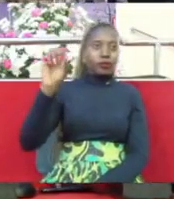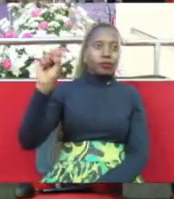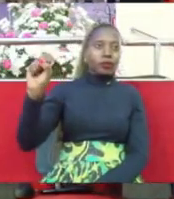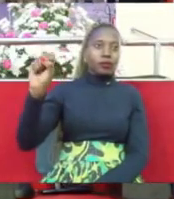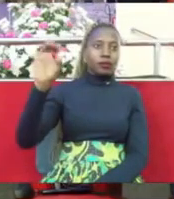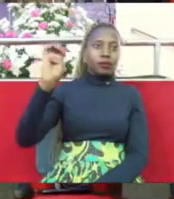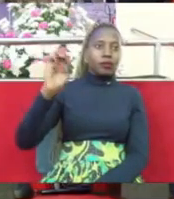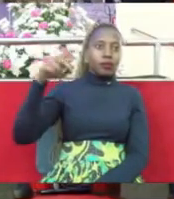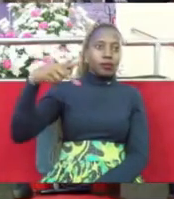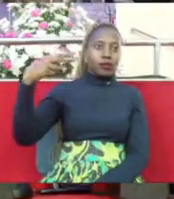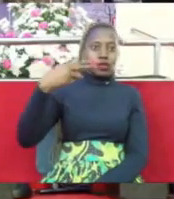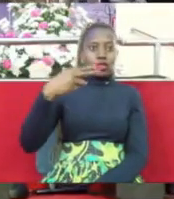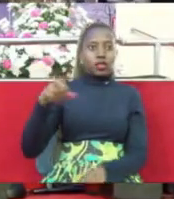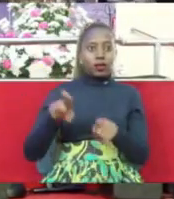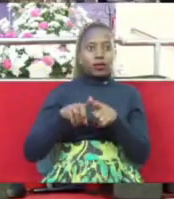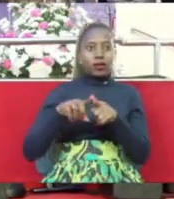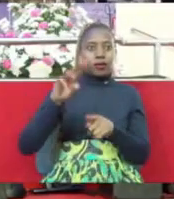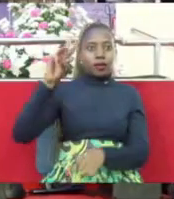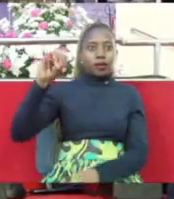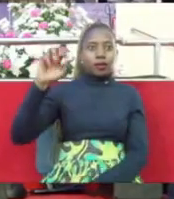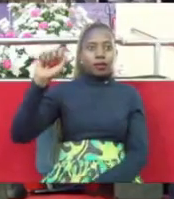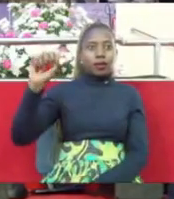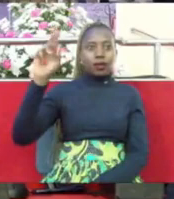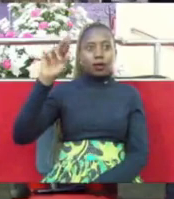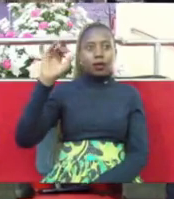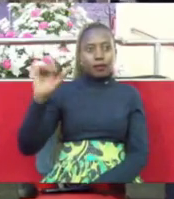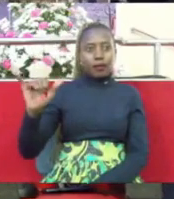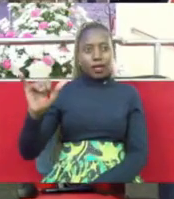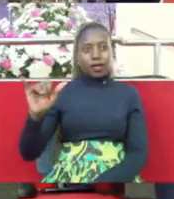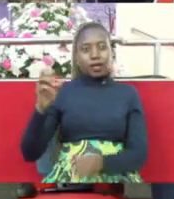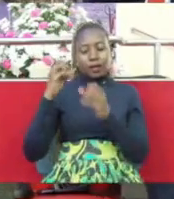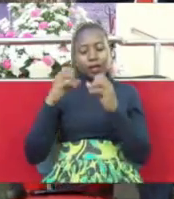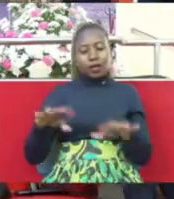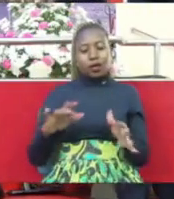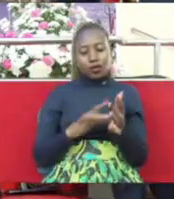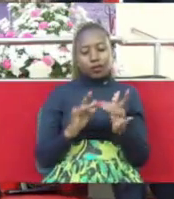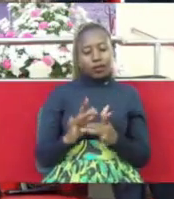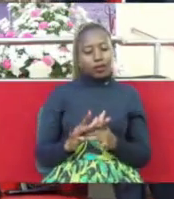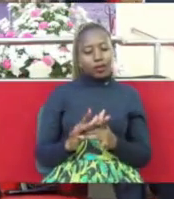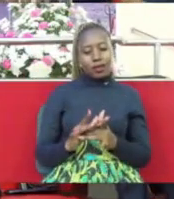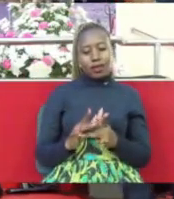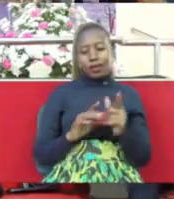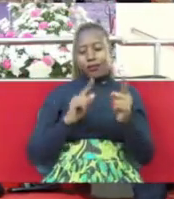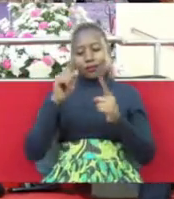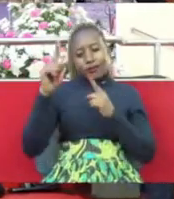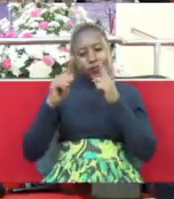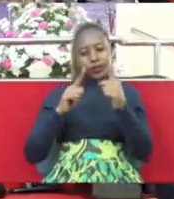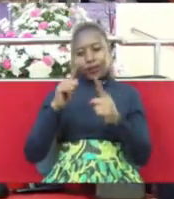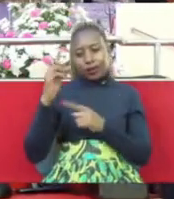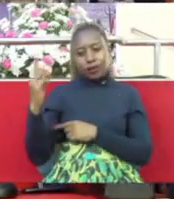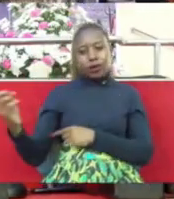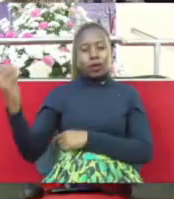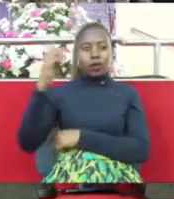na Maria, they lost him. Walimpoteza. And they went a whole day's journey. Na wakaenda siku ya safari ya siku nzima. A whole